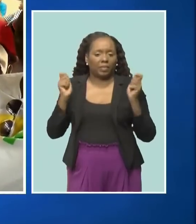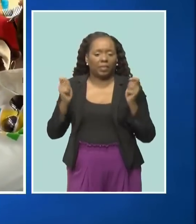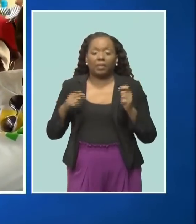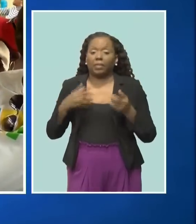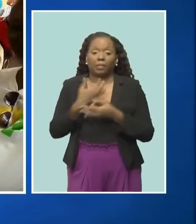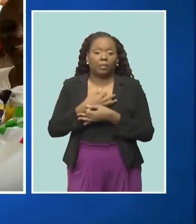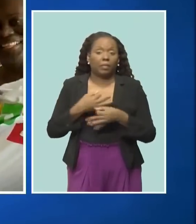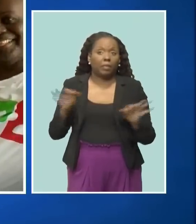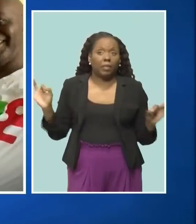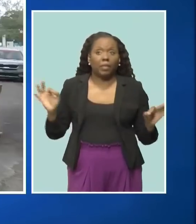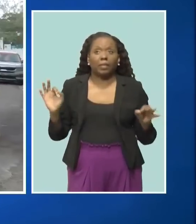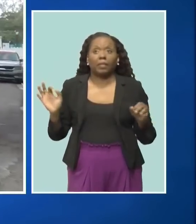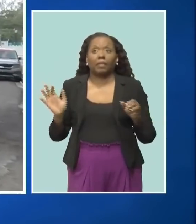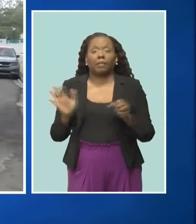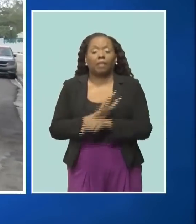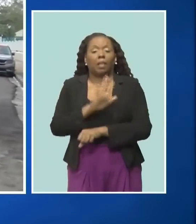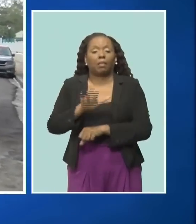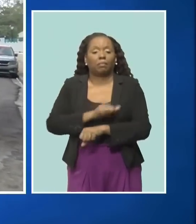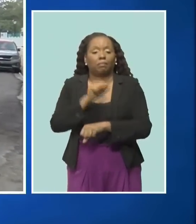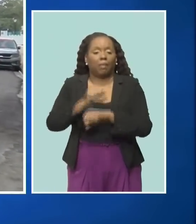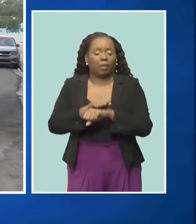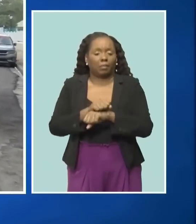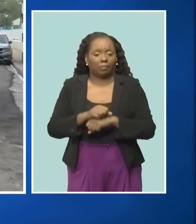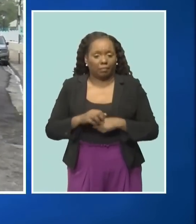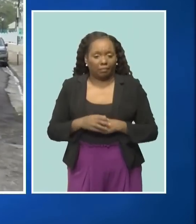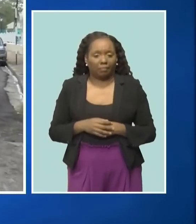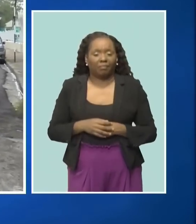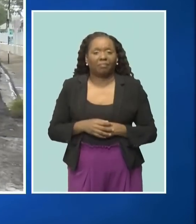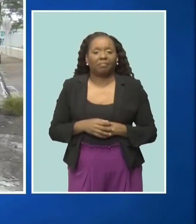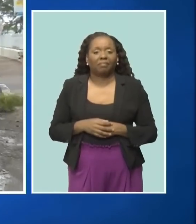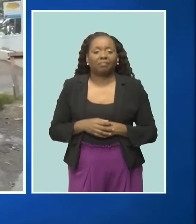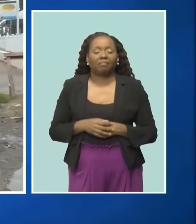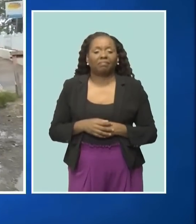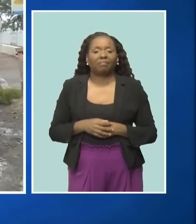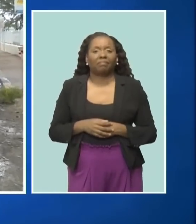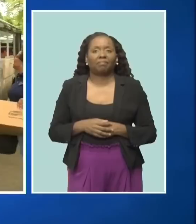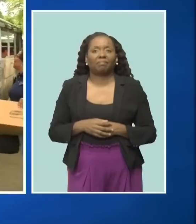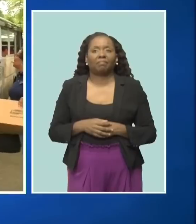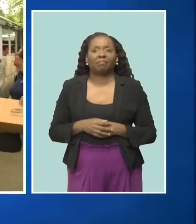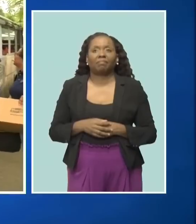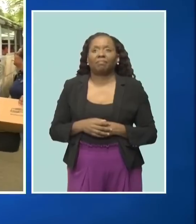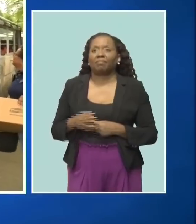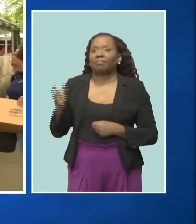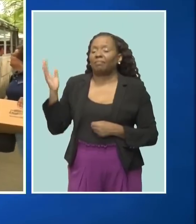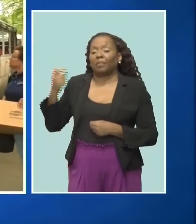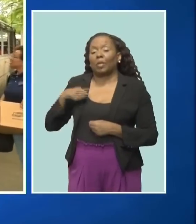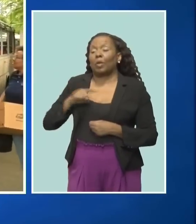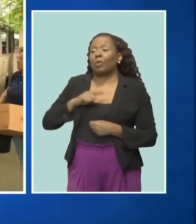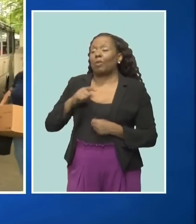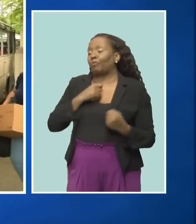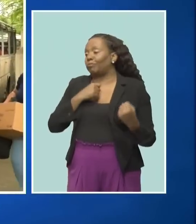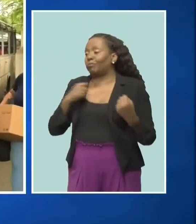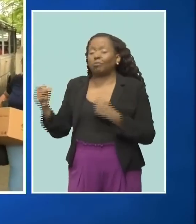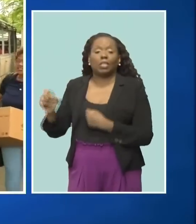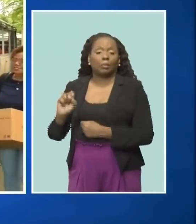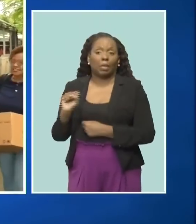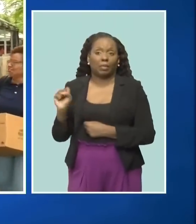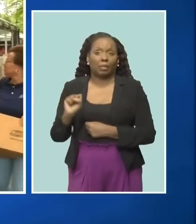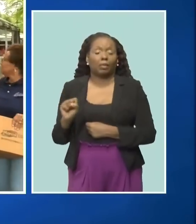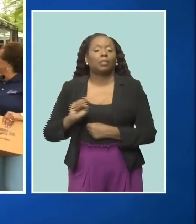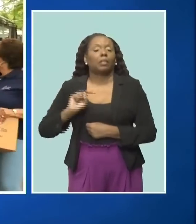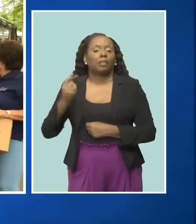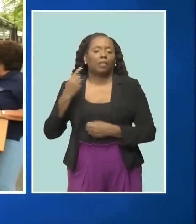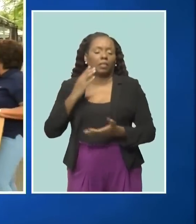free and fully booked. And we are going as far as Speightstown. Our first stop will be Freedom